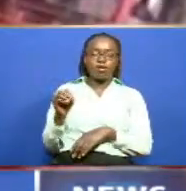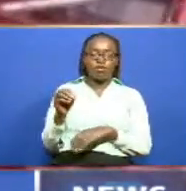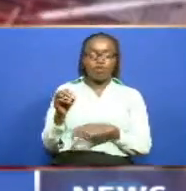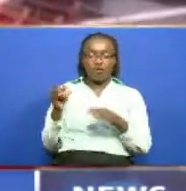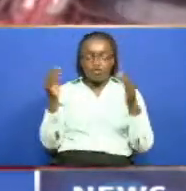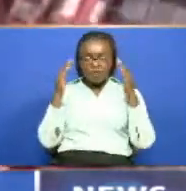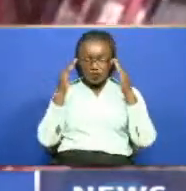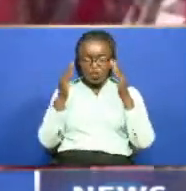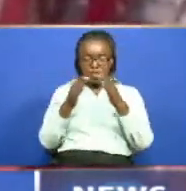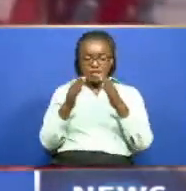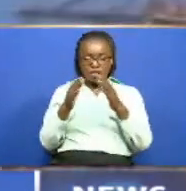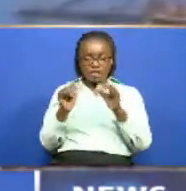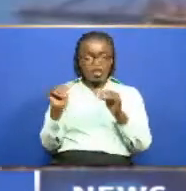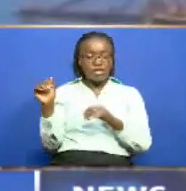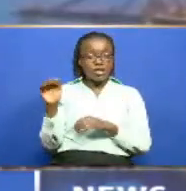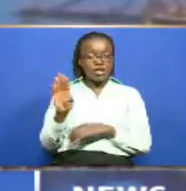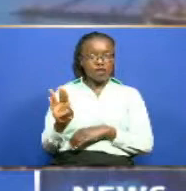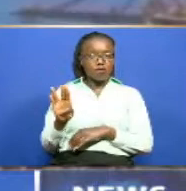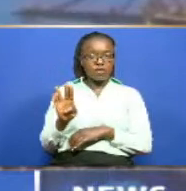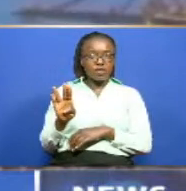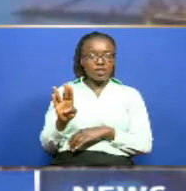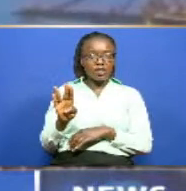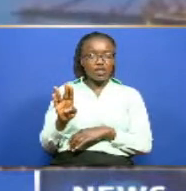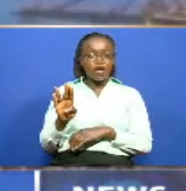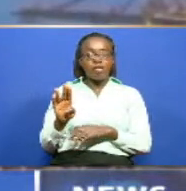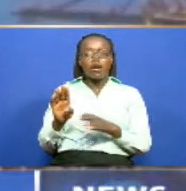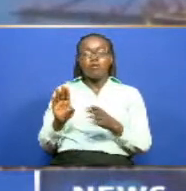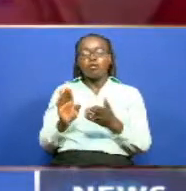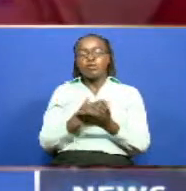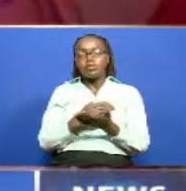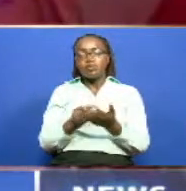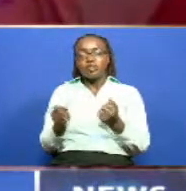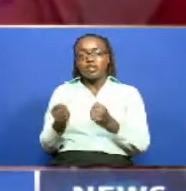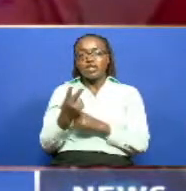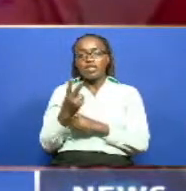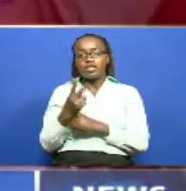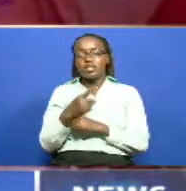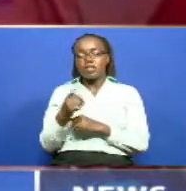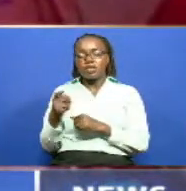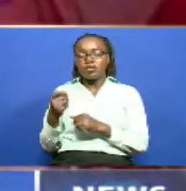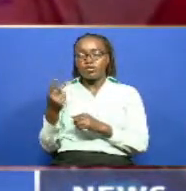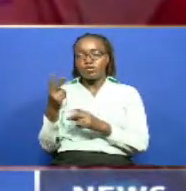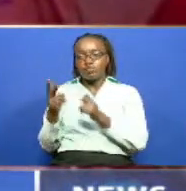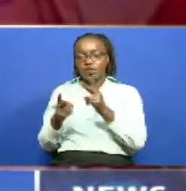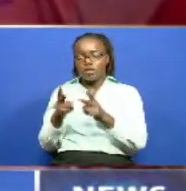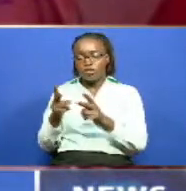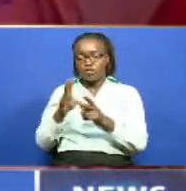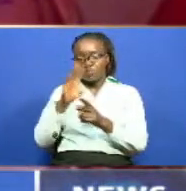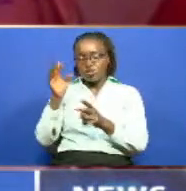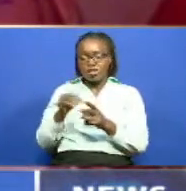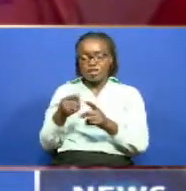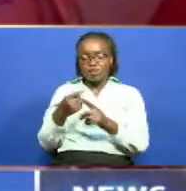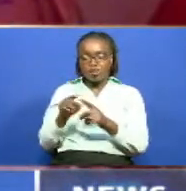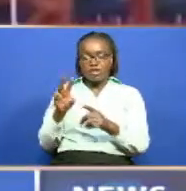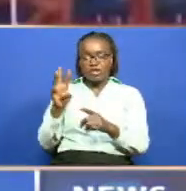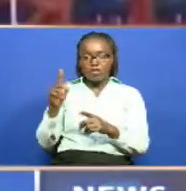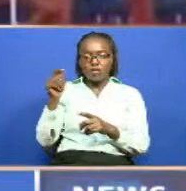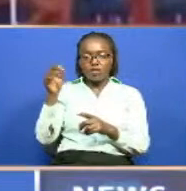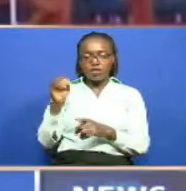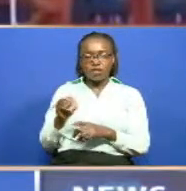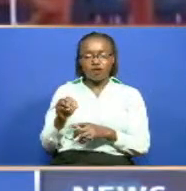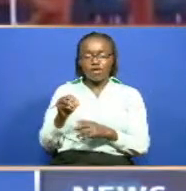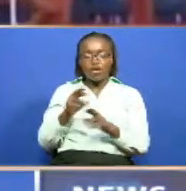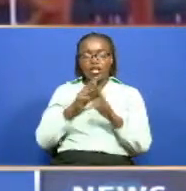that global trade will contract by between 13 and 32% in 2020. However, WTO said the eventual